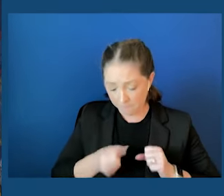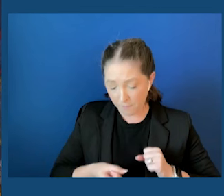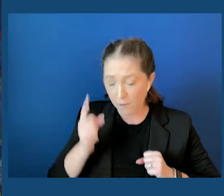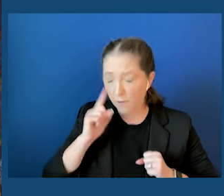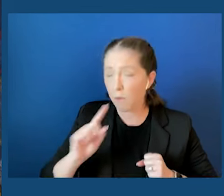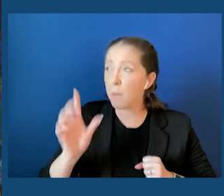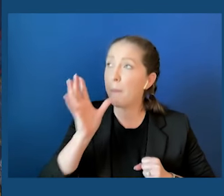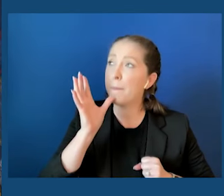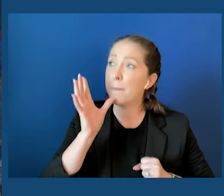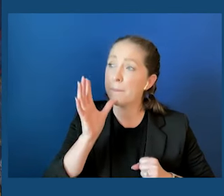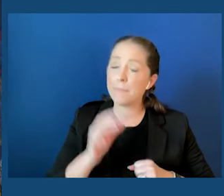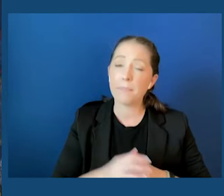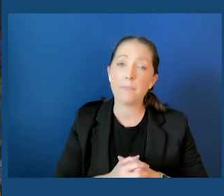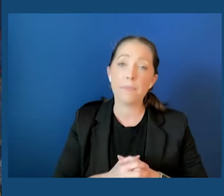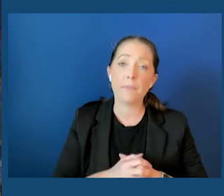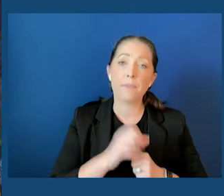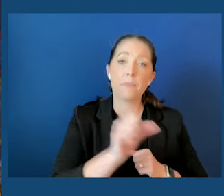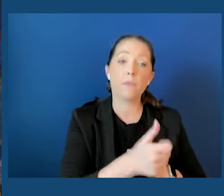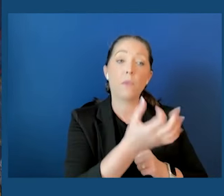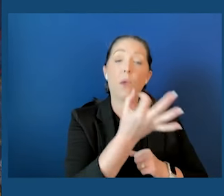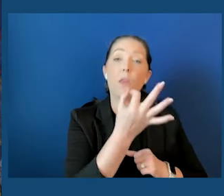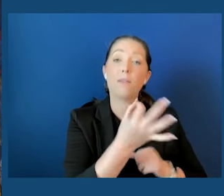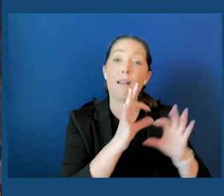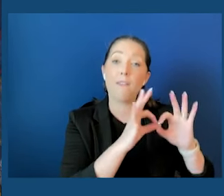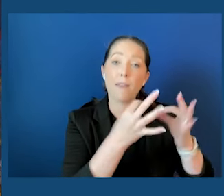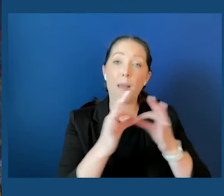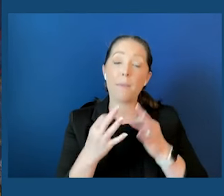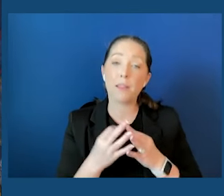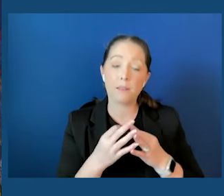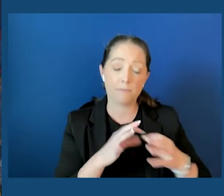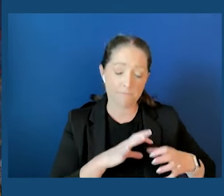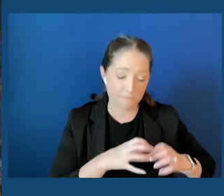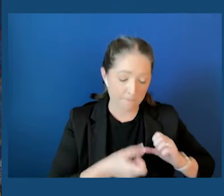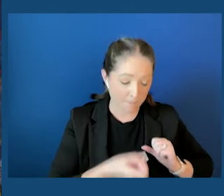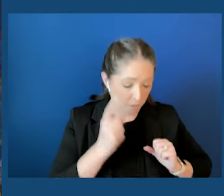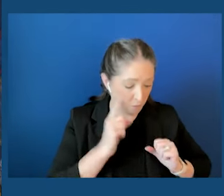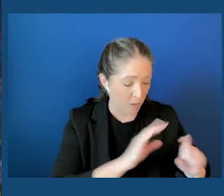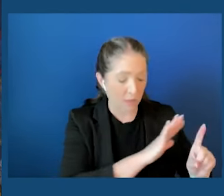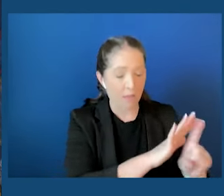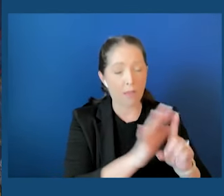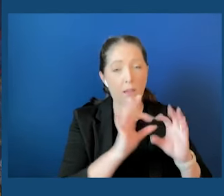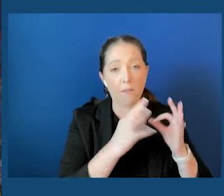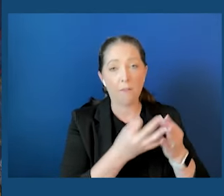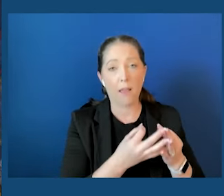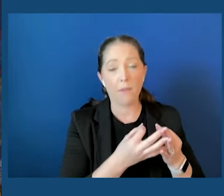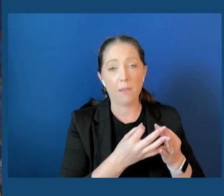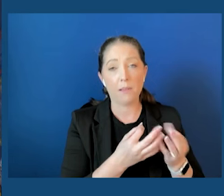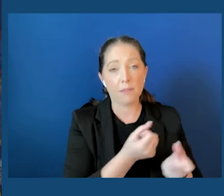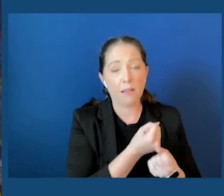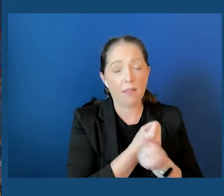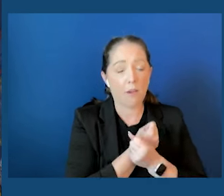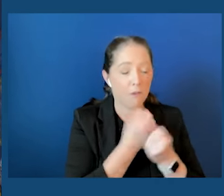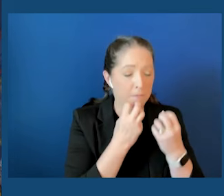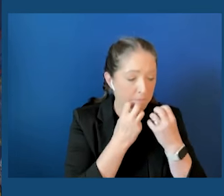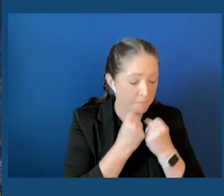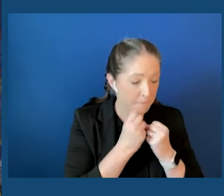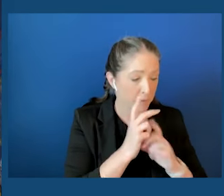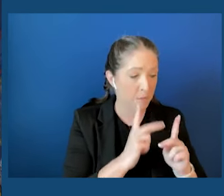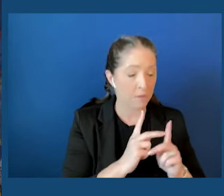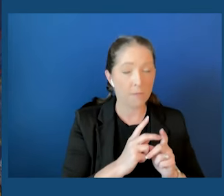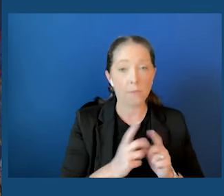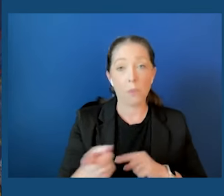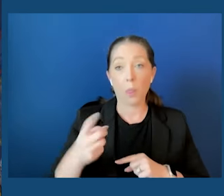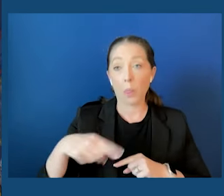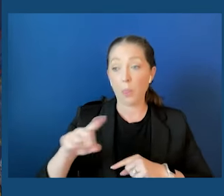The other nine families grieve for their loved ones. Those injured grieve for their health.